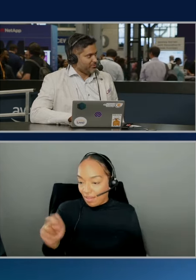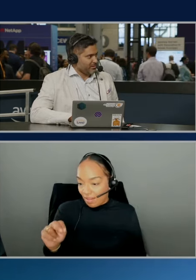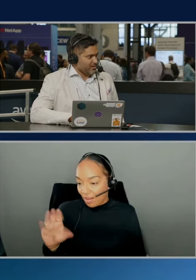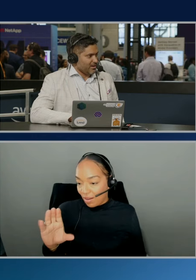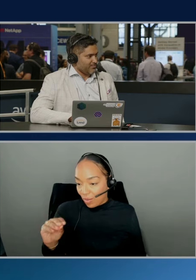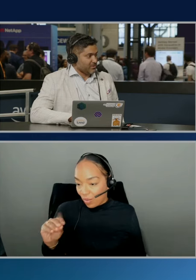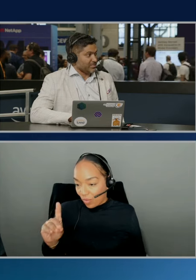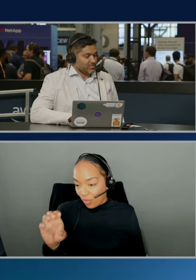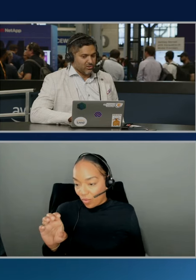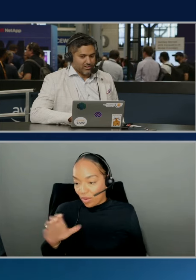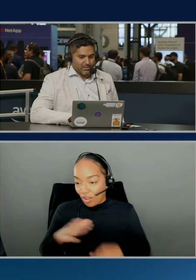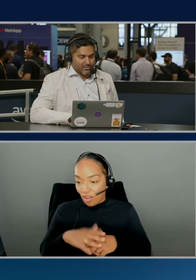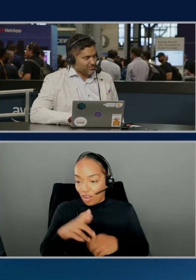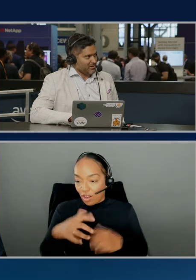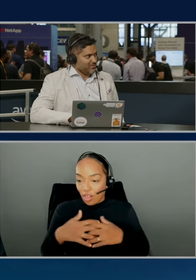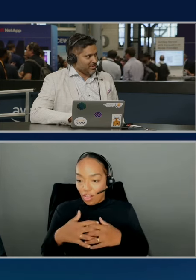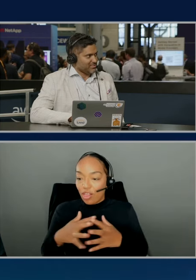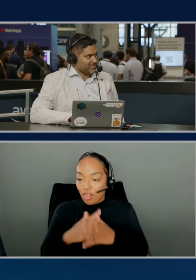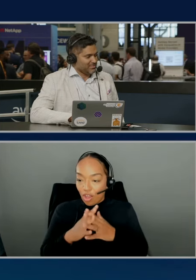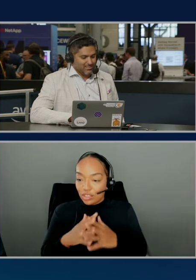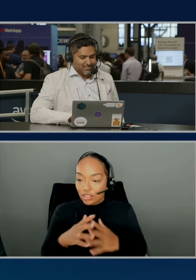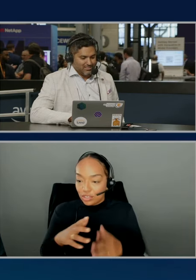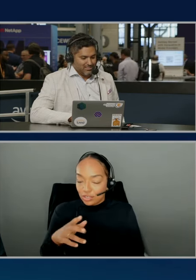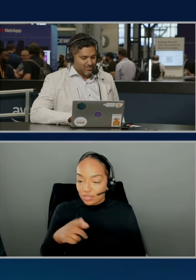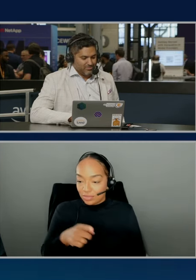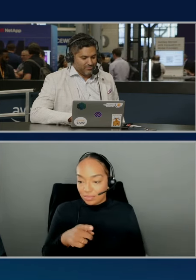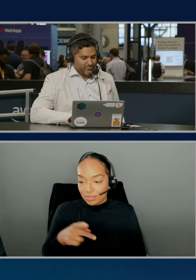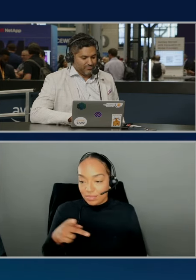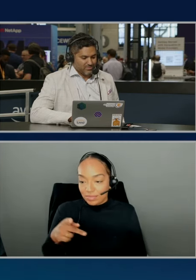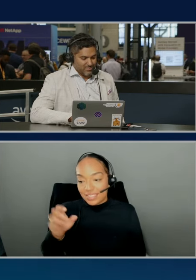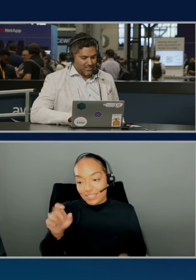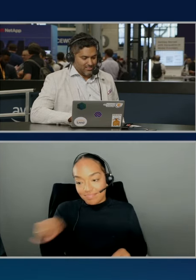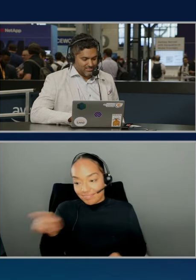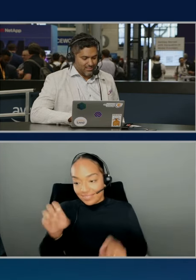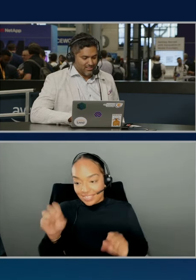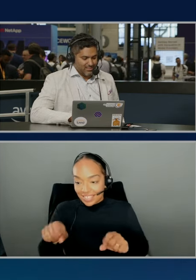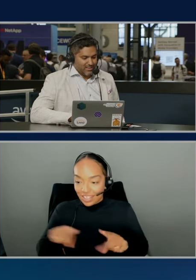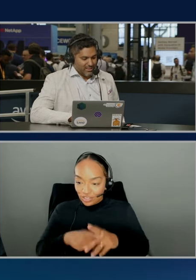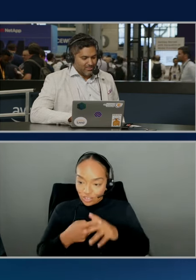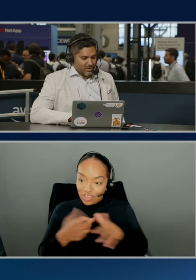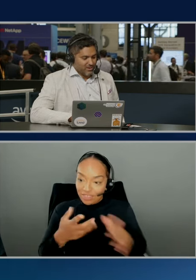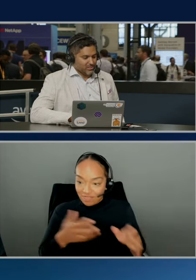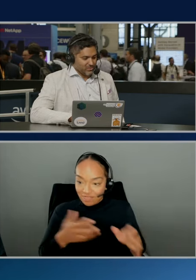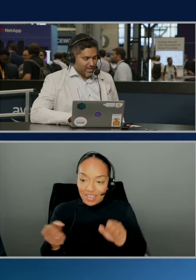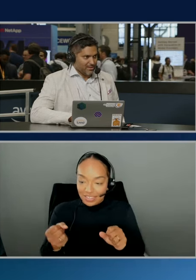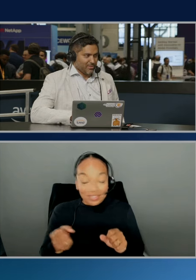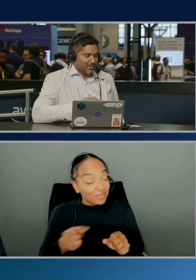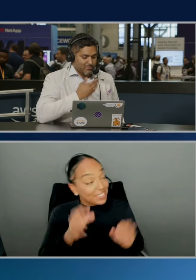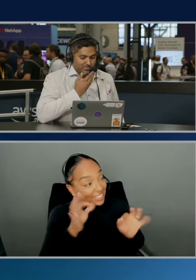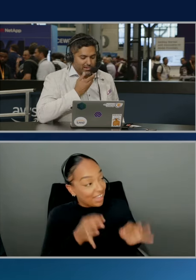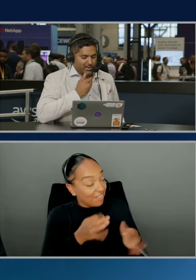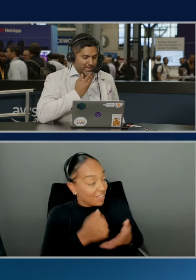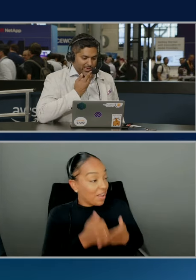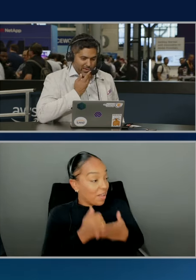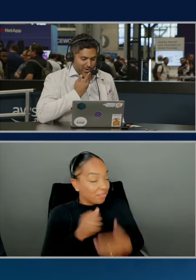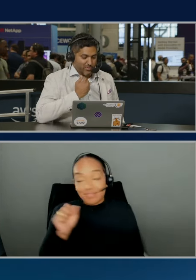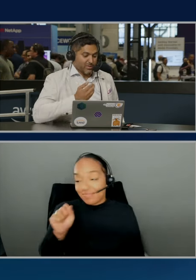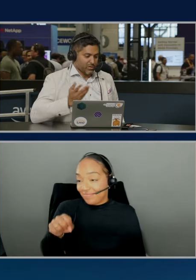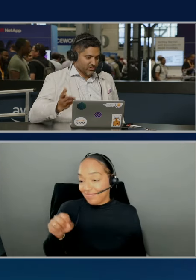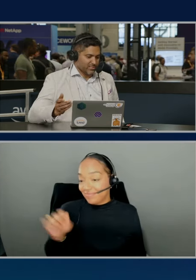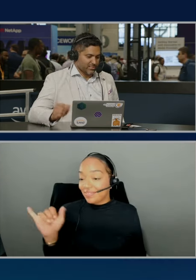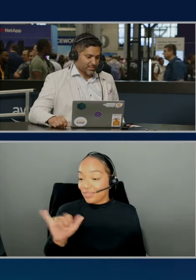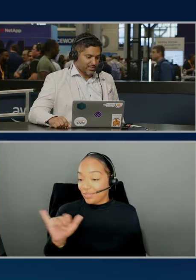available for folks to get started very fast. Well, that definitely helps. Yeah. And we also have